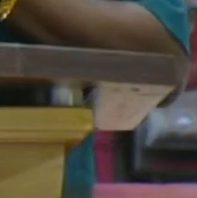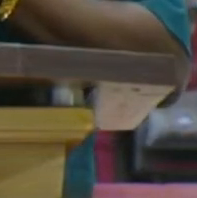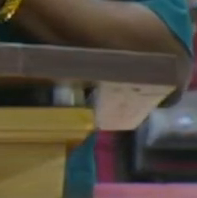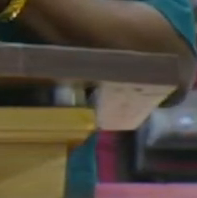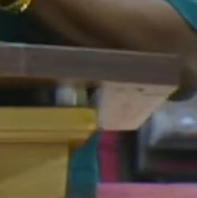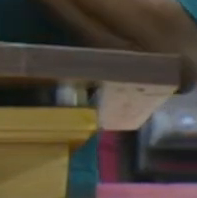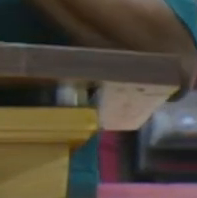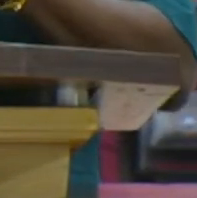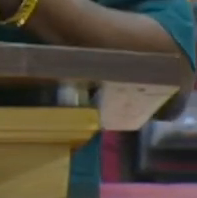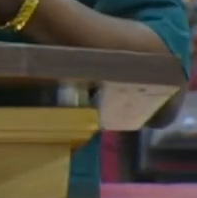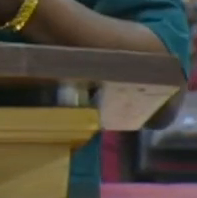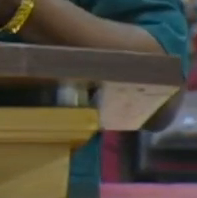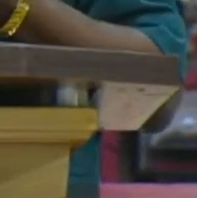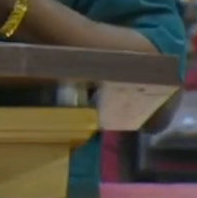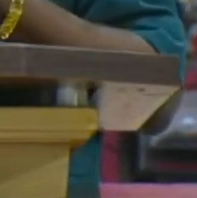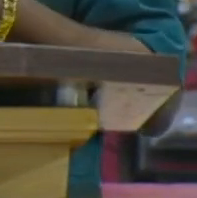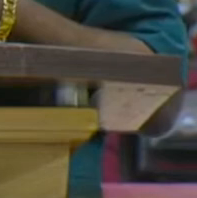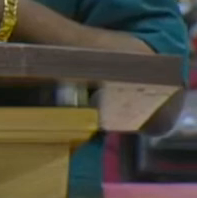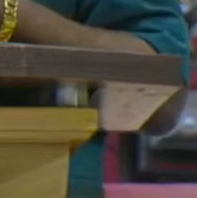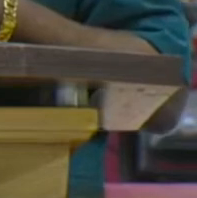had a